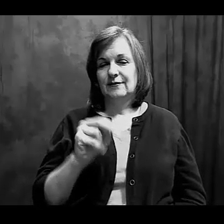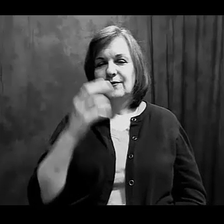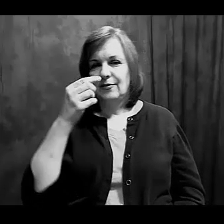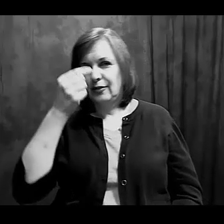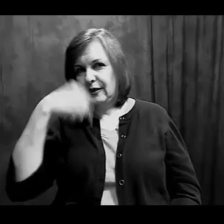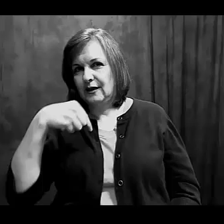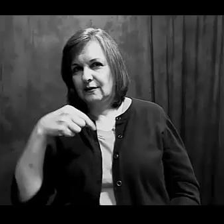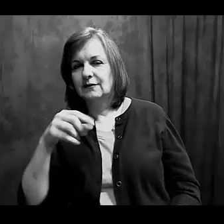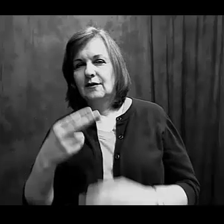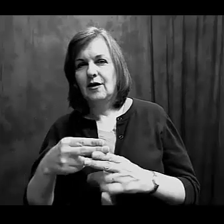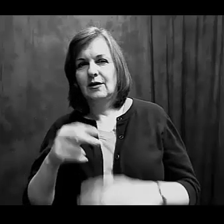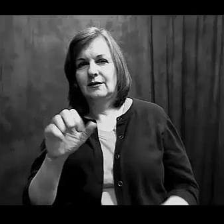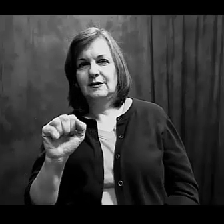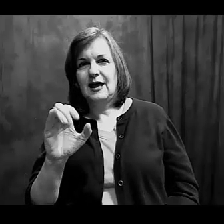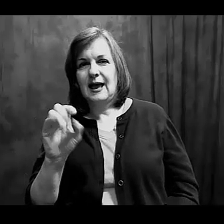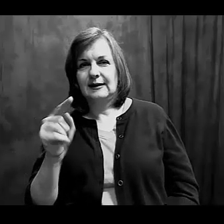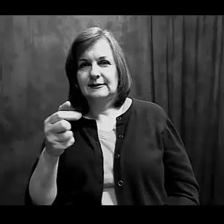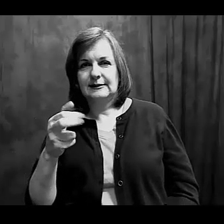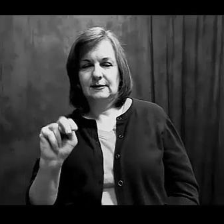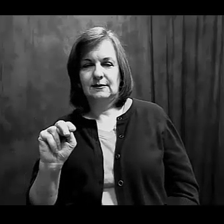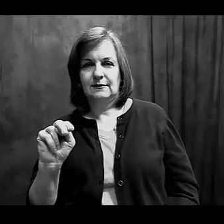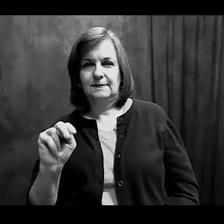the thin is actin.